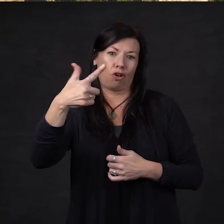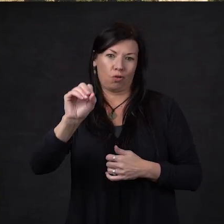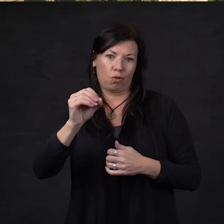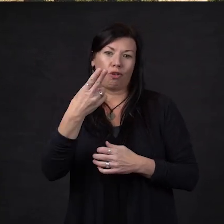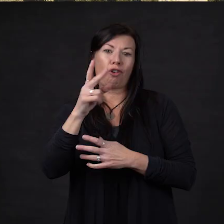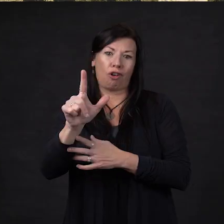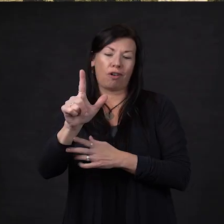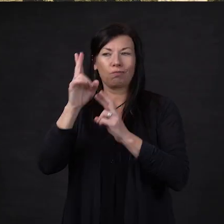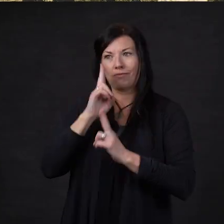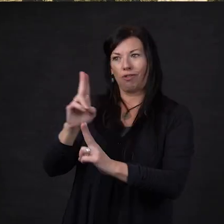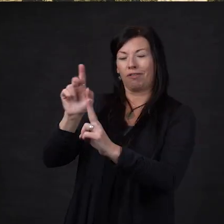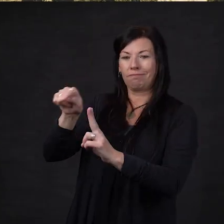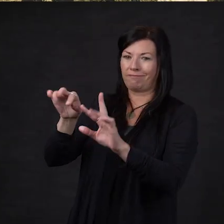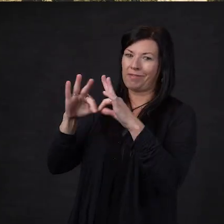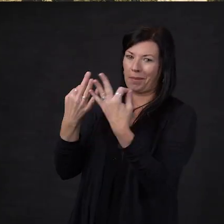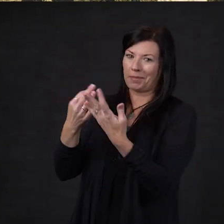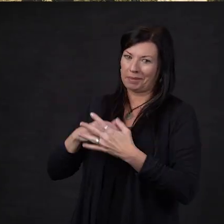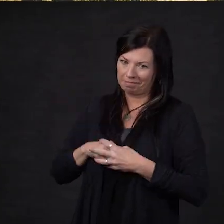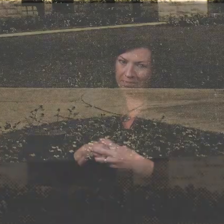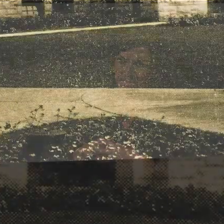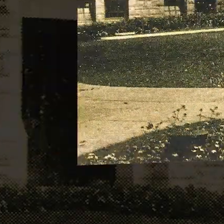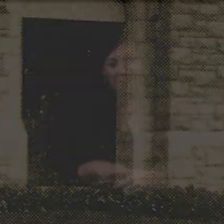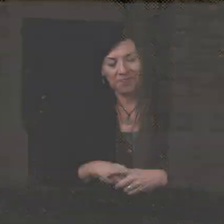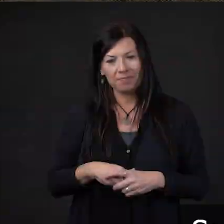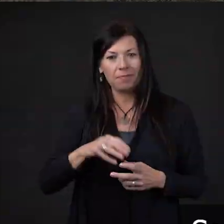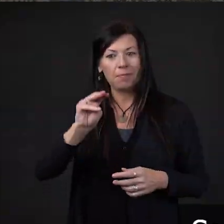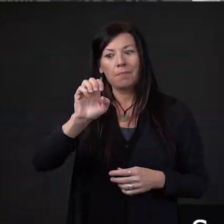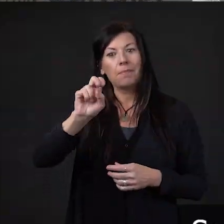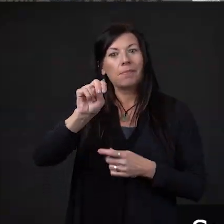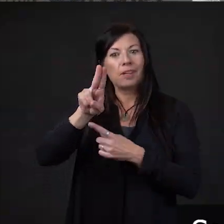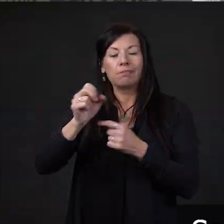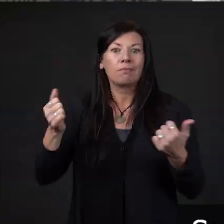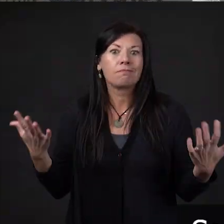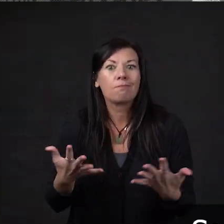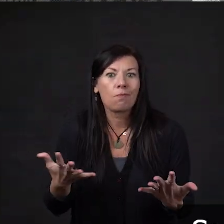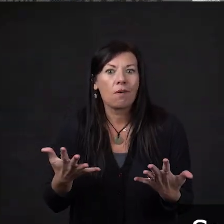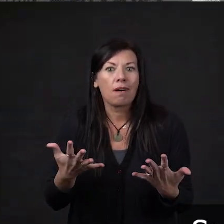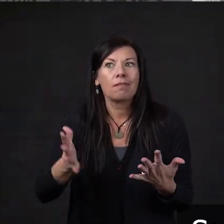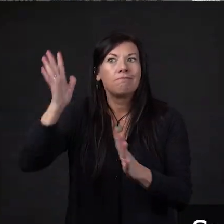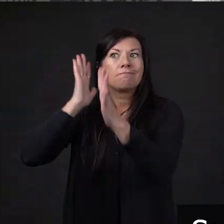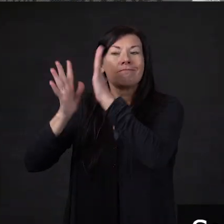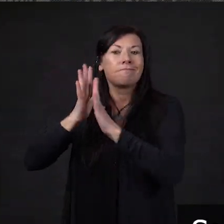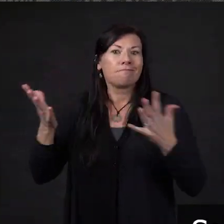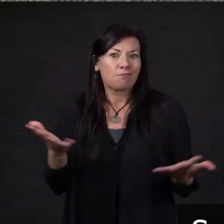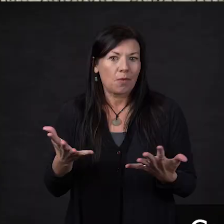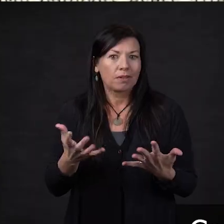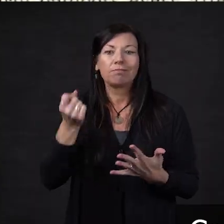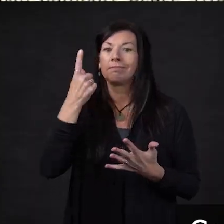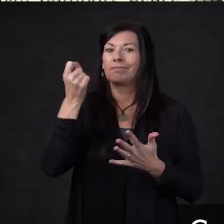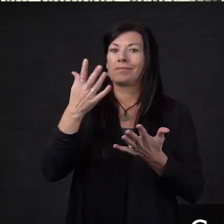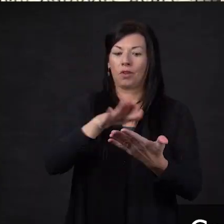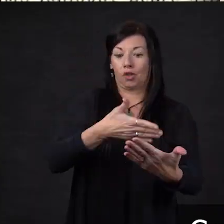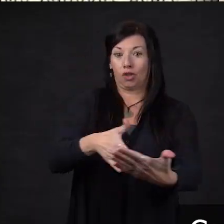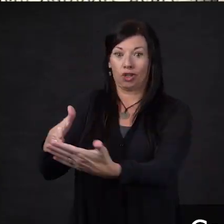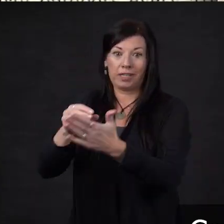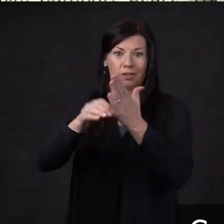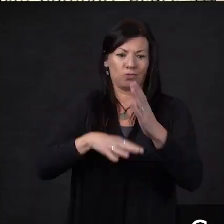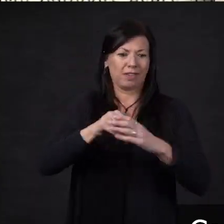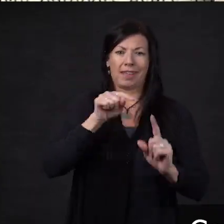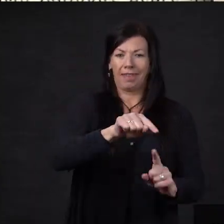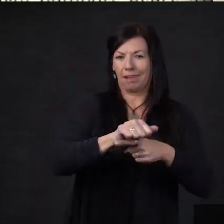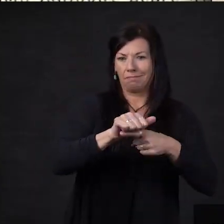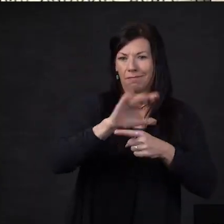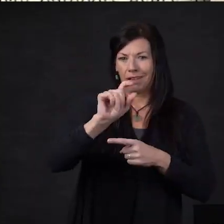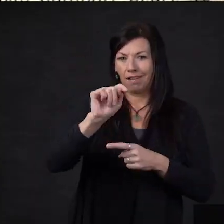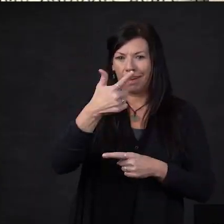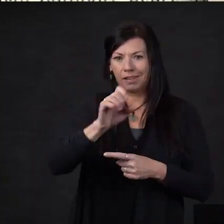Argo family. Photos, Argo Hall dining room and model cottage. So, what was on the menu back then? Colorado Index article. Cooking students in the model